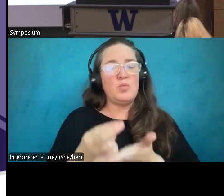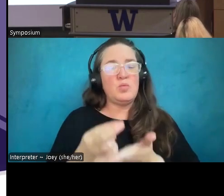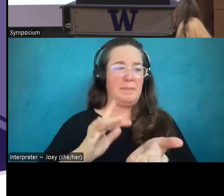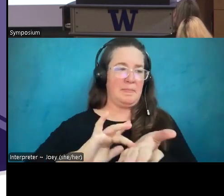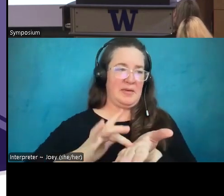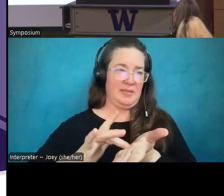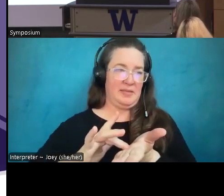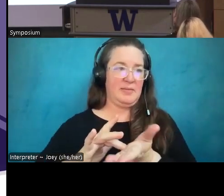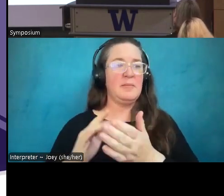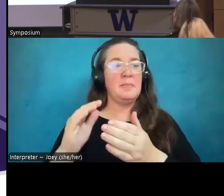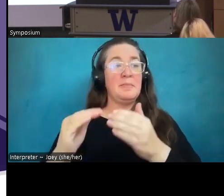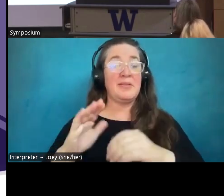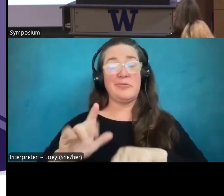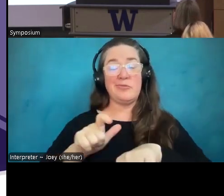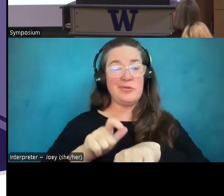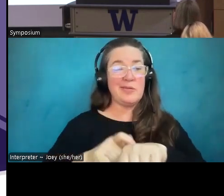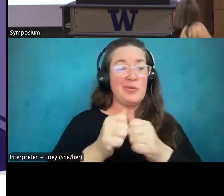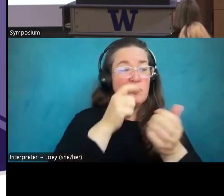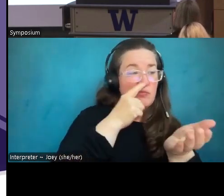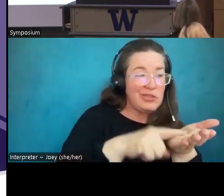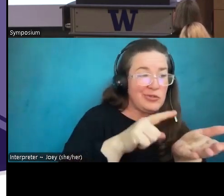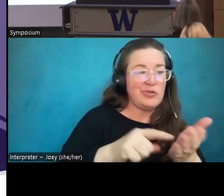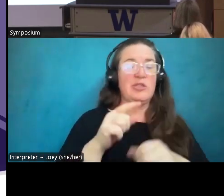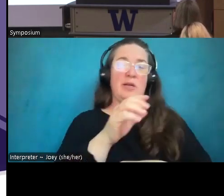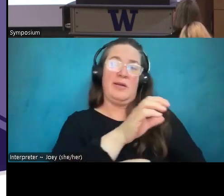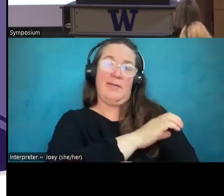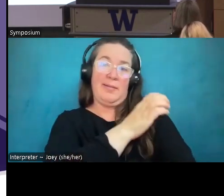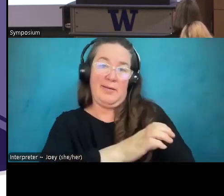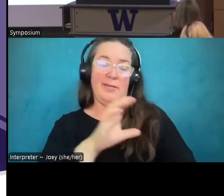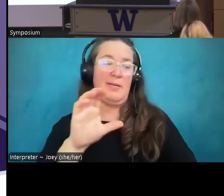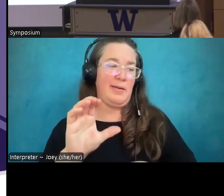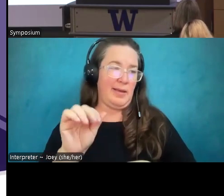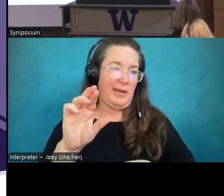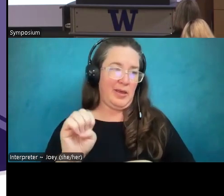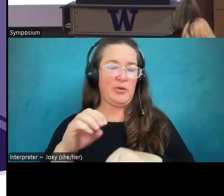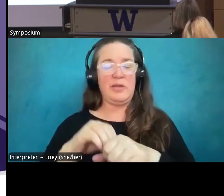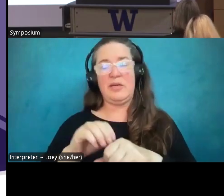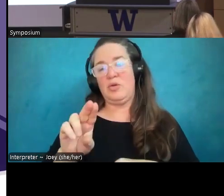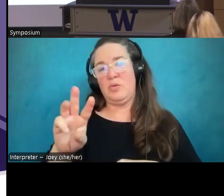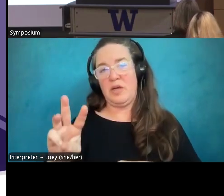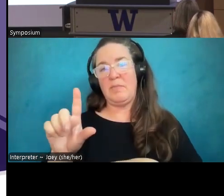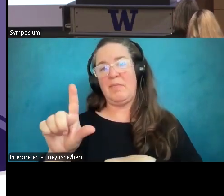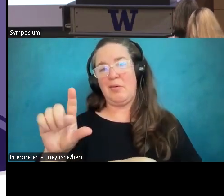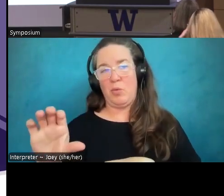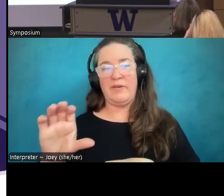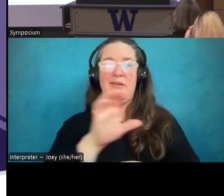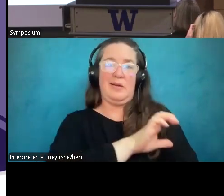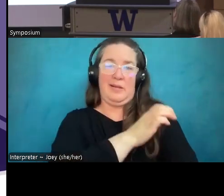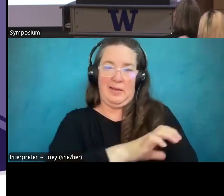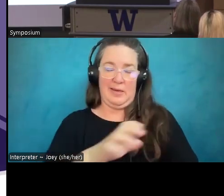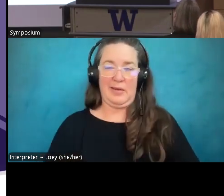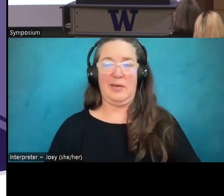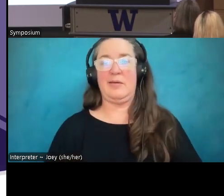Clinic. Dr. O'Loughlin provides short-term therapy for individuals living with long COVID and also leads